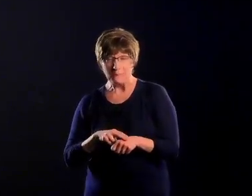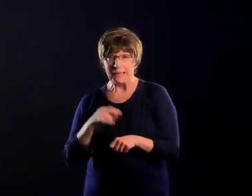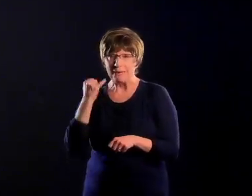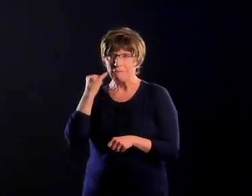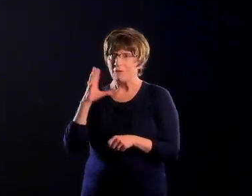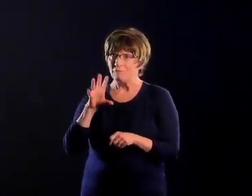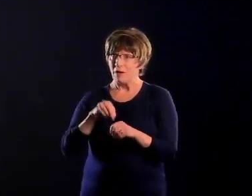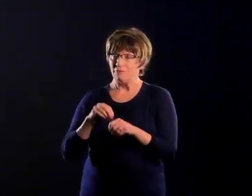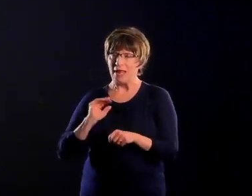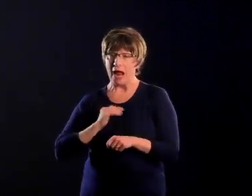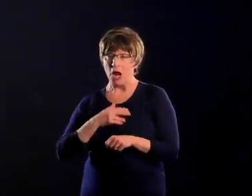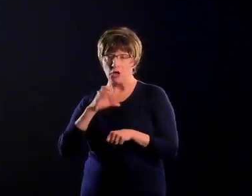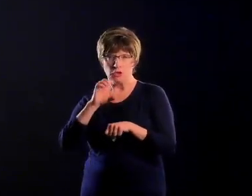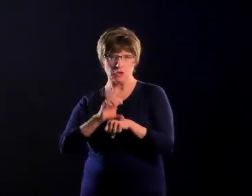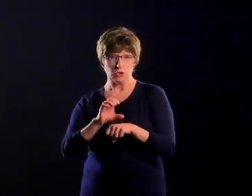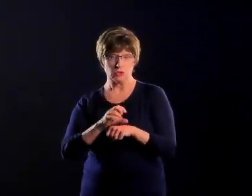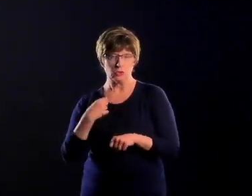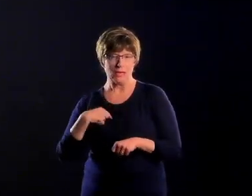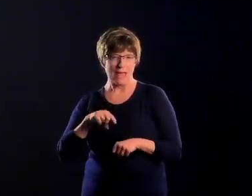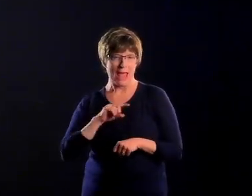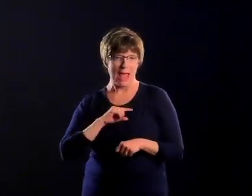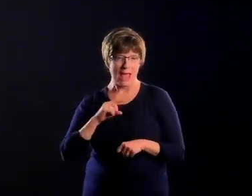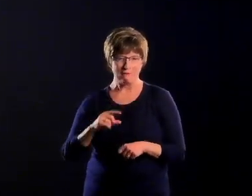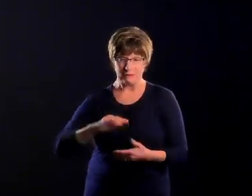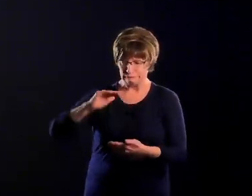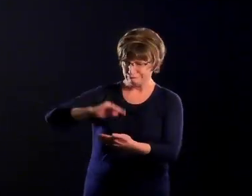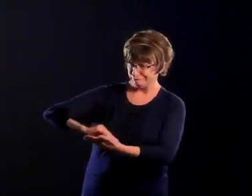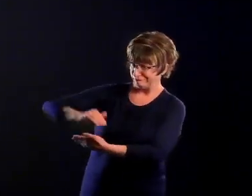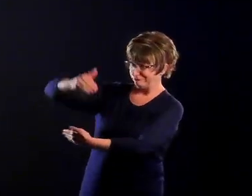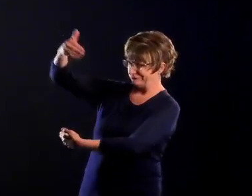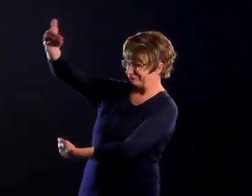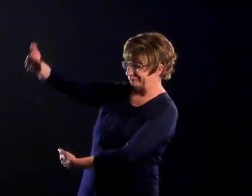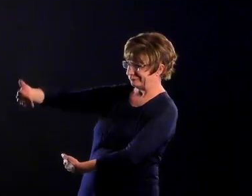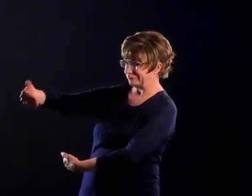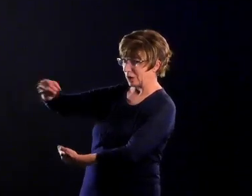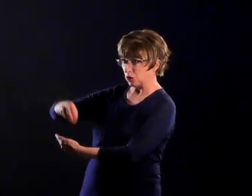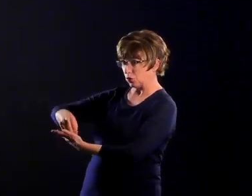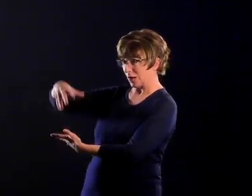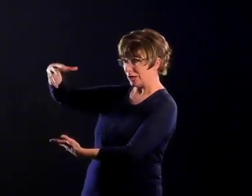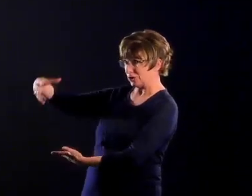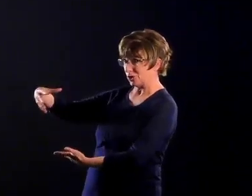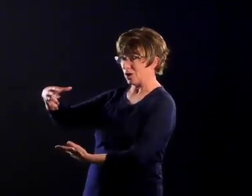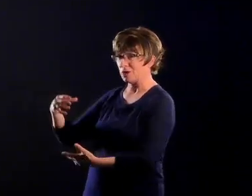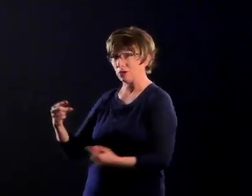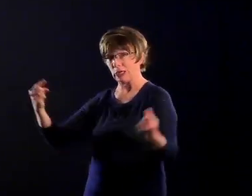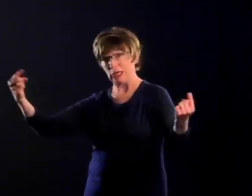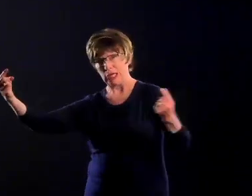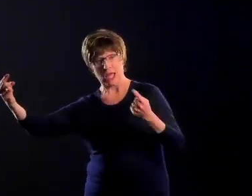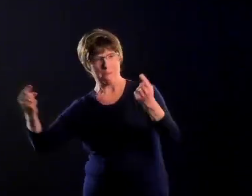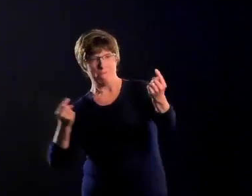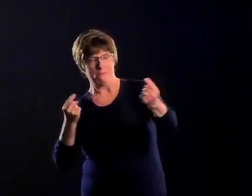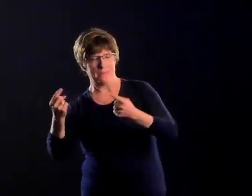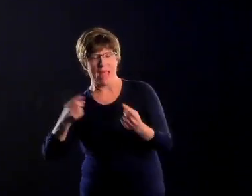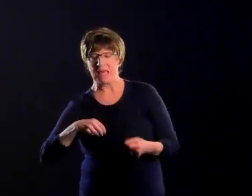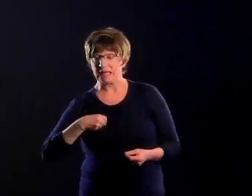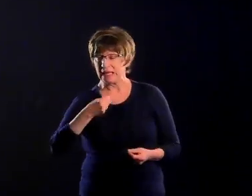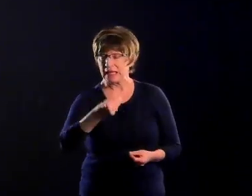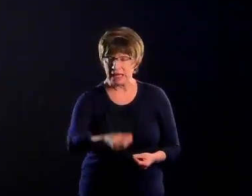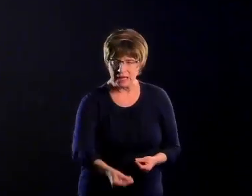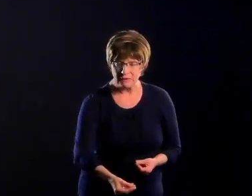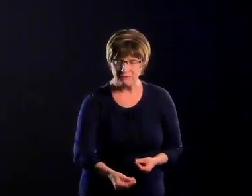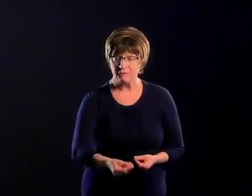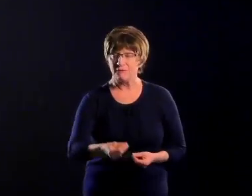church, we would actually have a treasure chest in the front, and you would come from all over the sanctuary, wherever you are, and place that